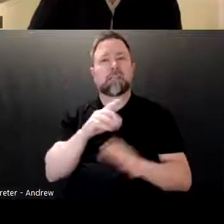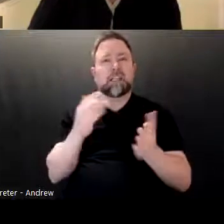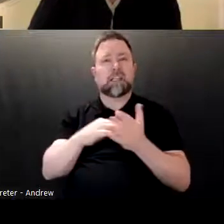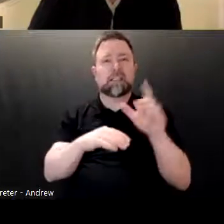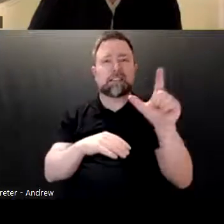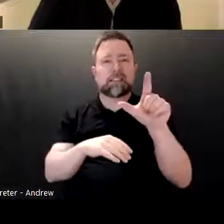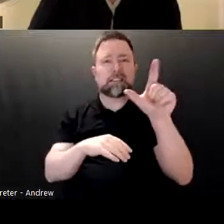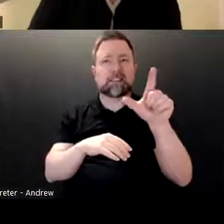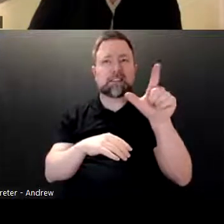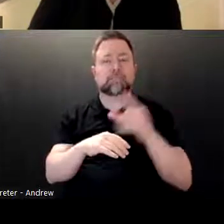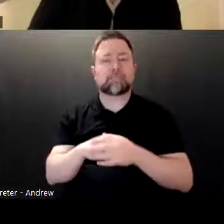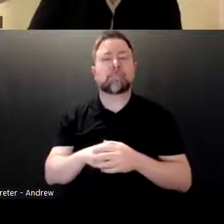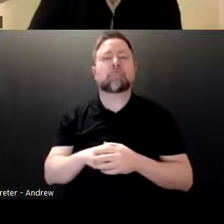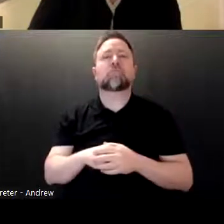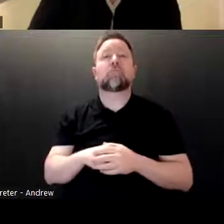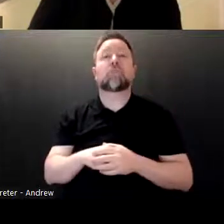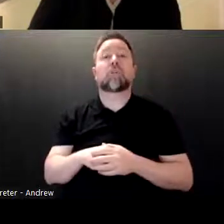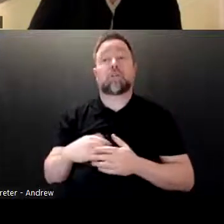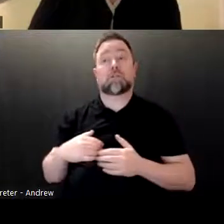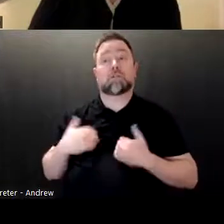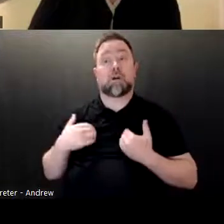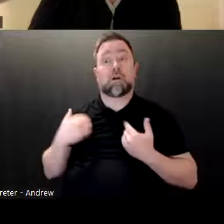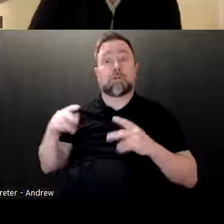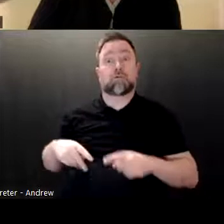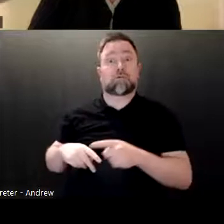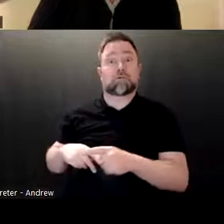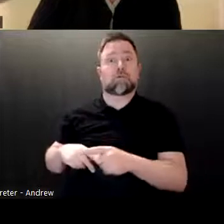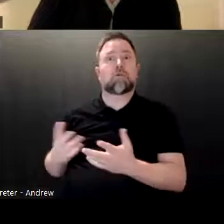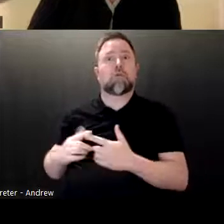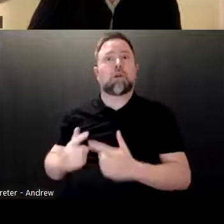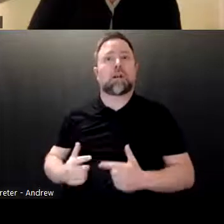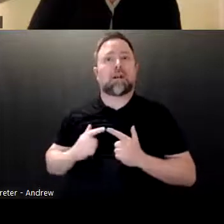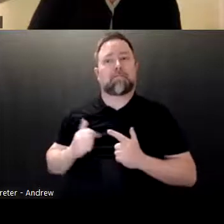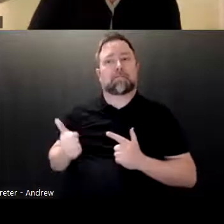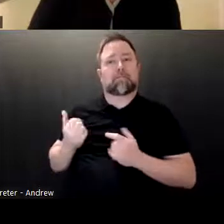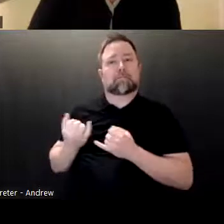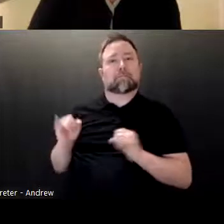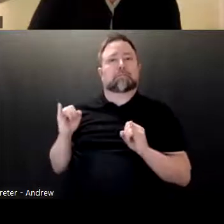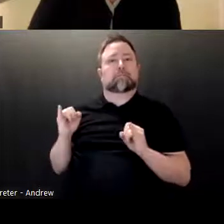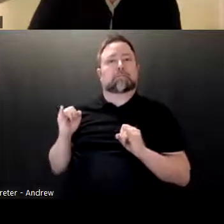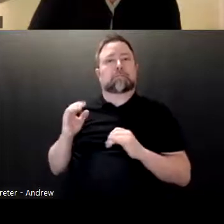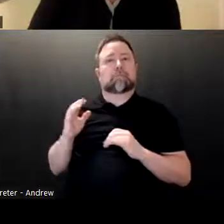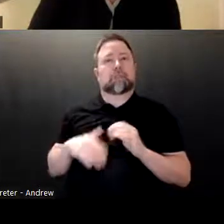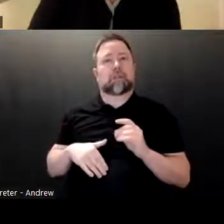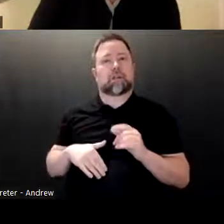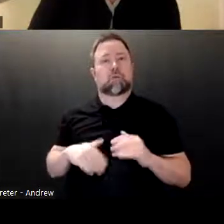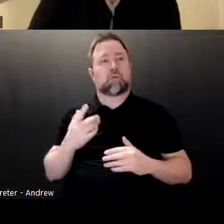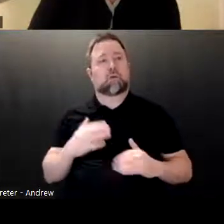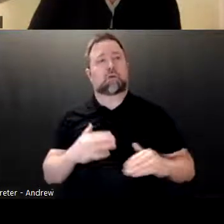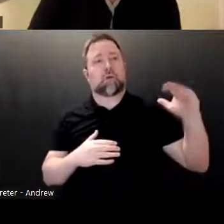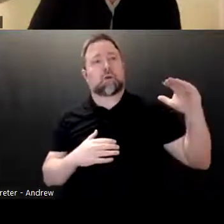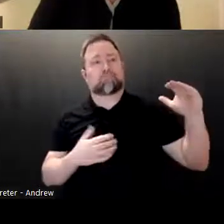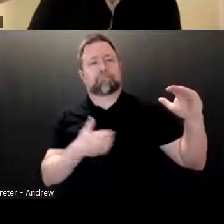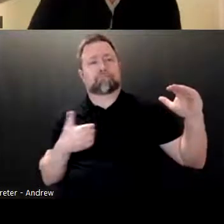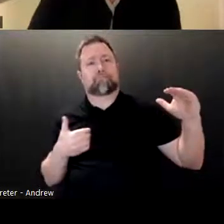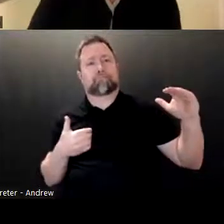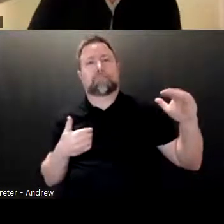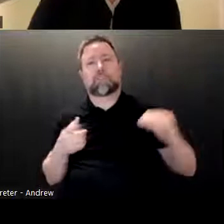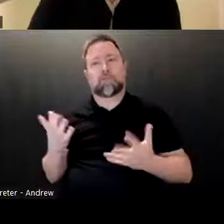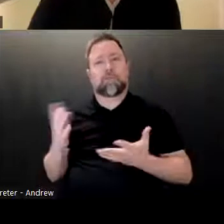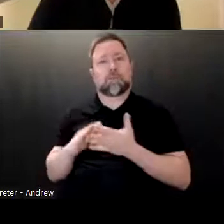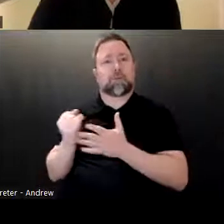center. And then the photograph of the older group of people, which was taken 10 years later, shows the Esherick family on a camping trip